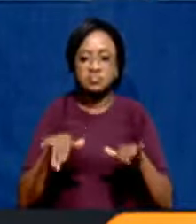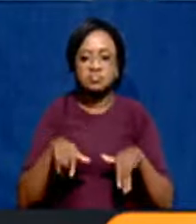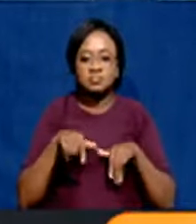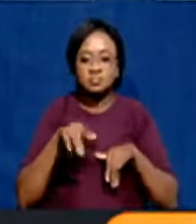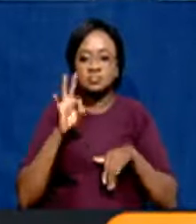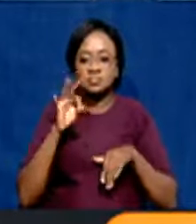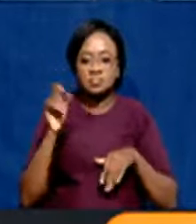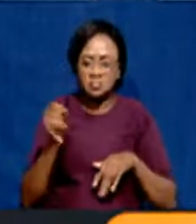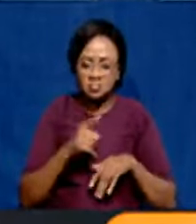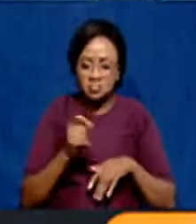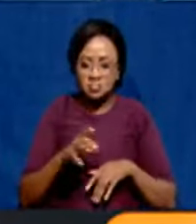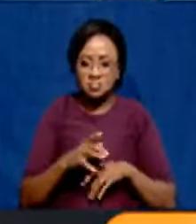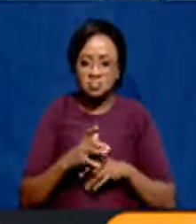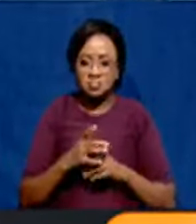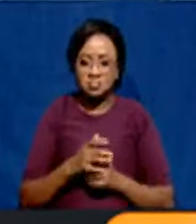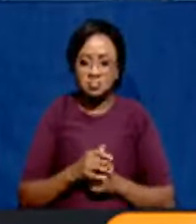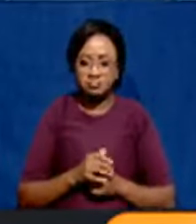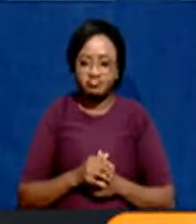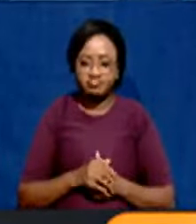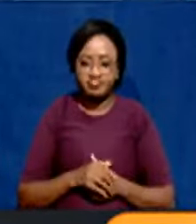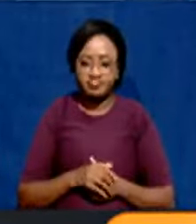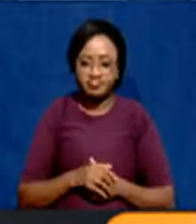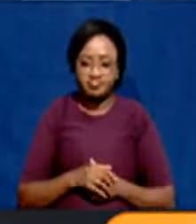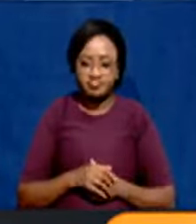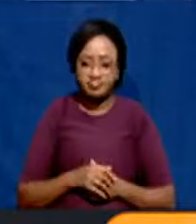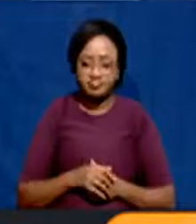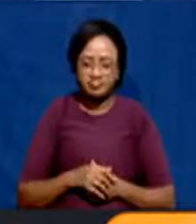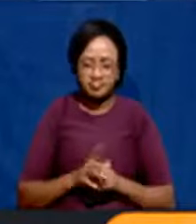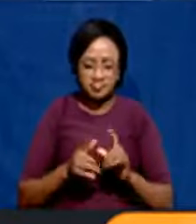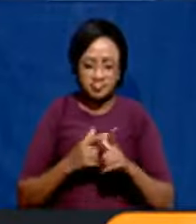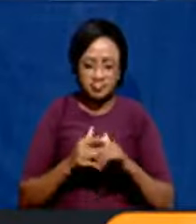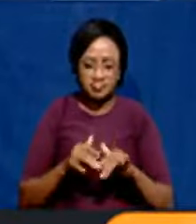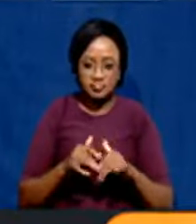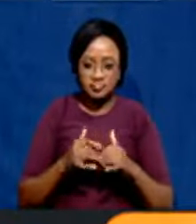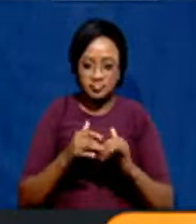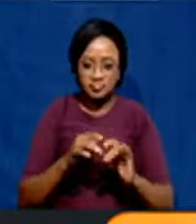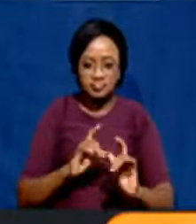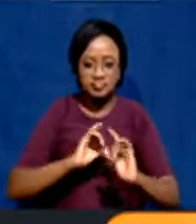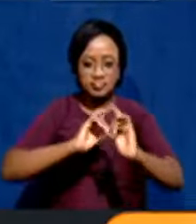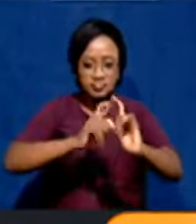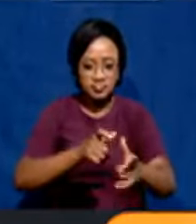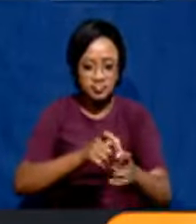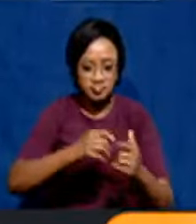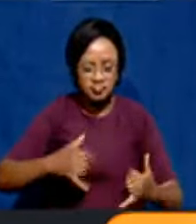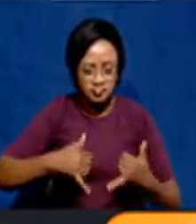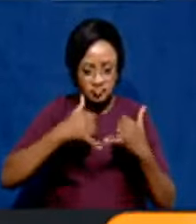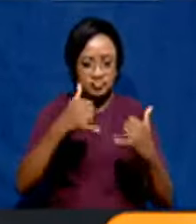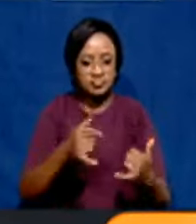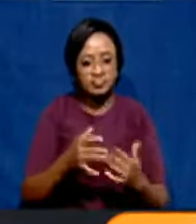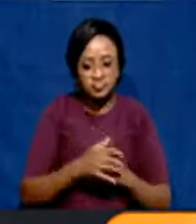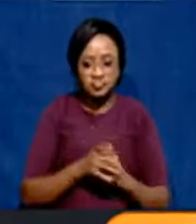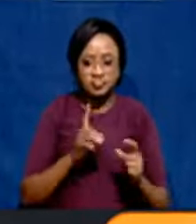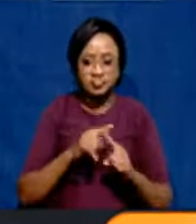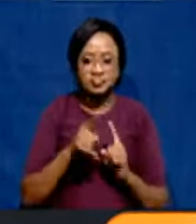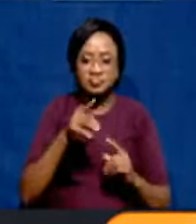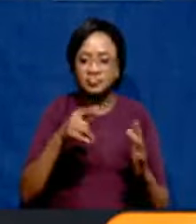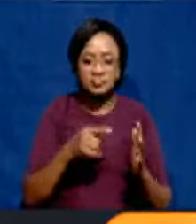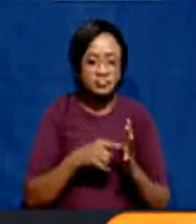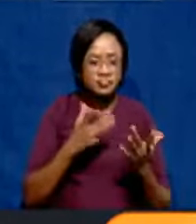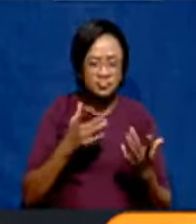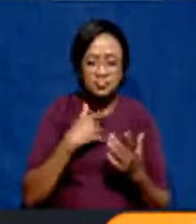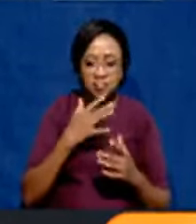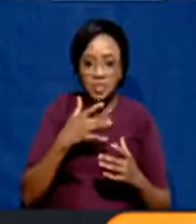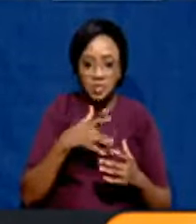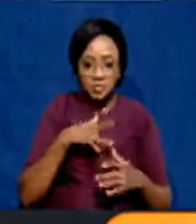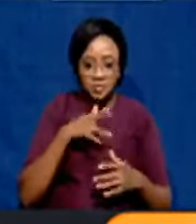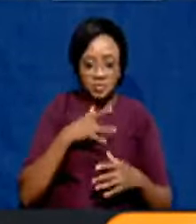or even more, actually, it's almost 4 months for that ratification. And even what that means had not yet settled, whether it's in